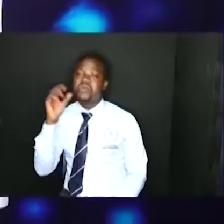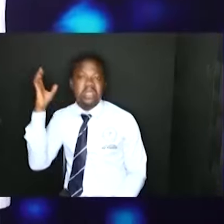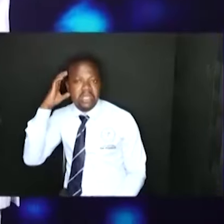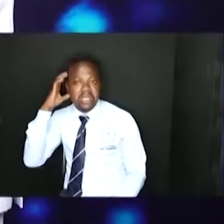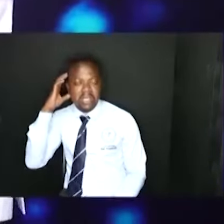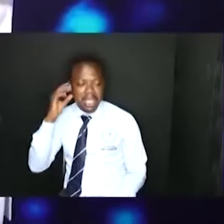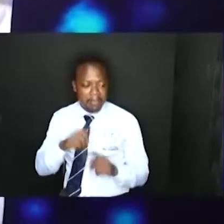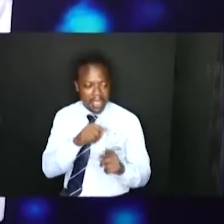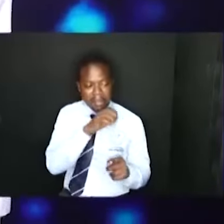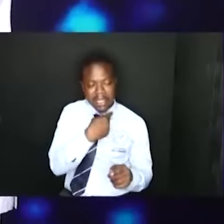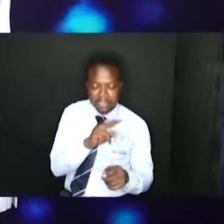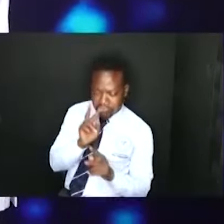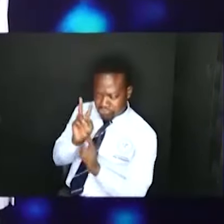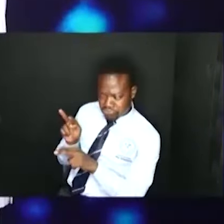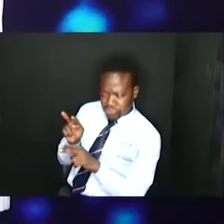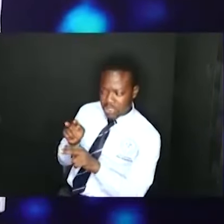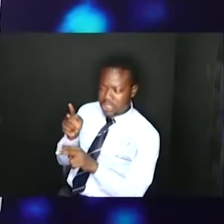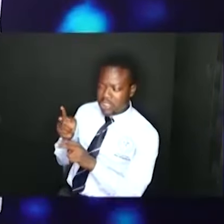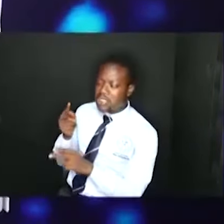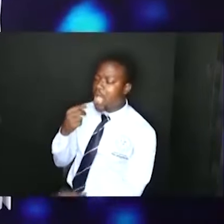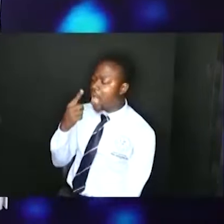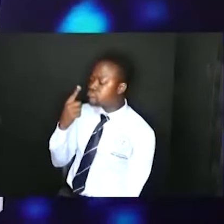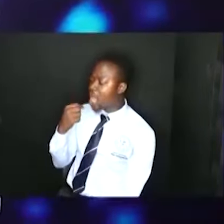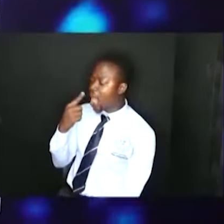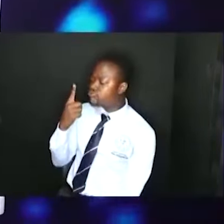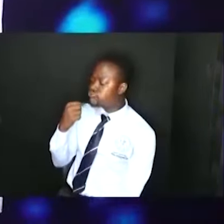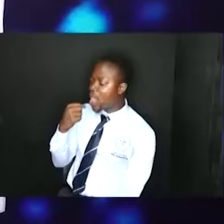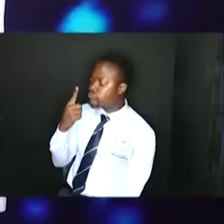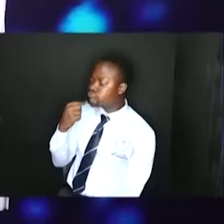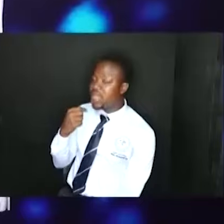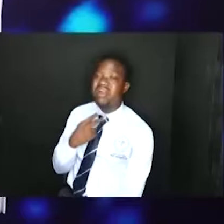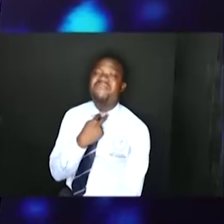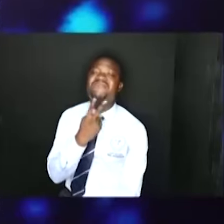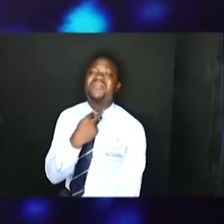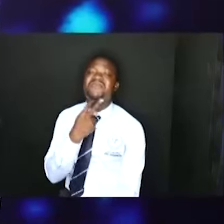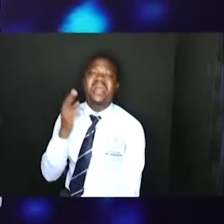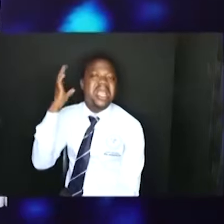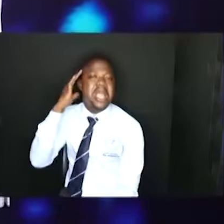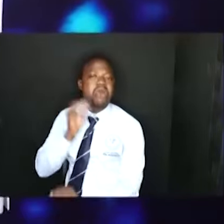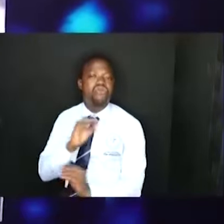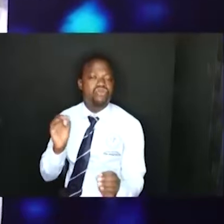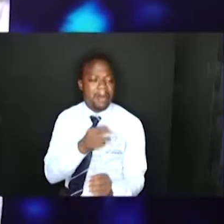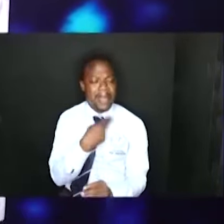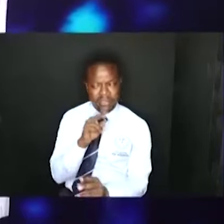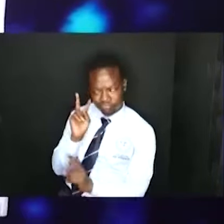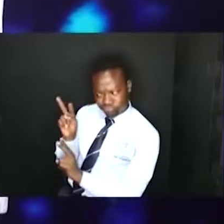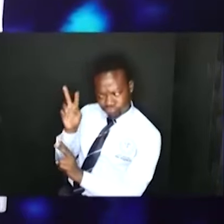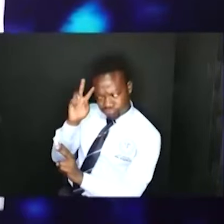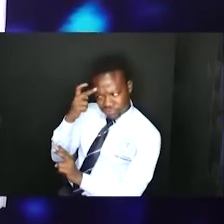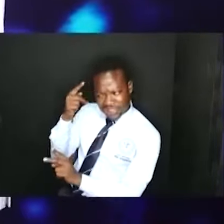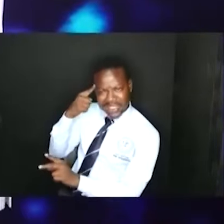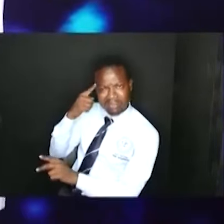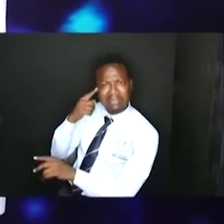was drunk. Na Hannah rekasa na kume muno na nunku ara ana obesebese na ne ne de